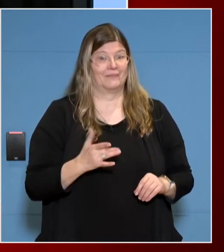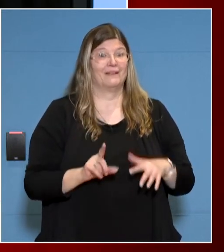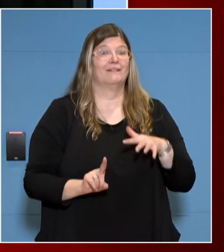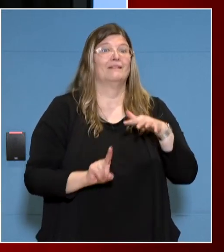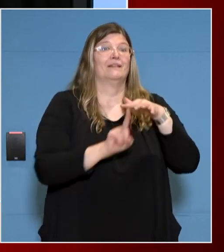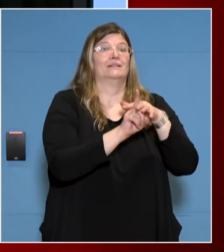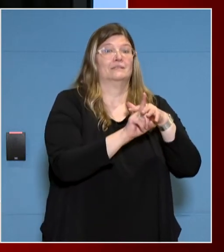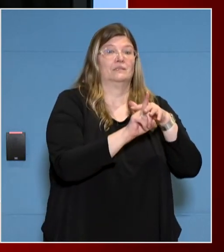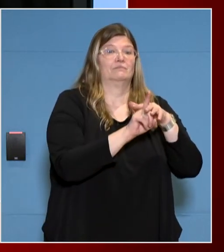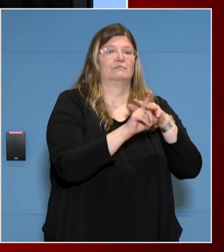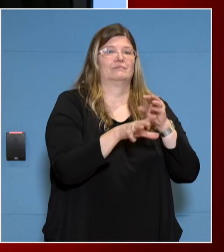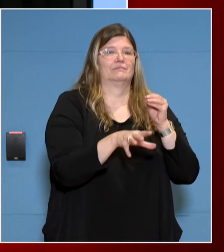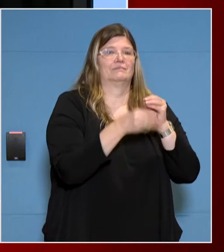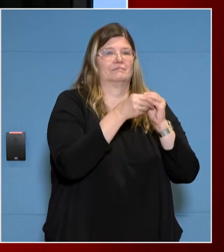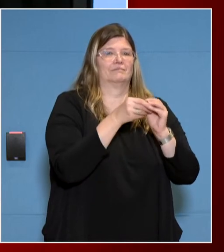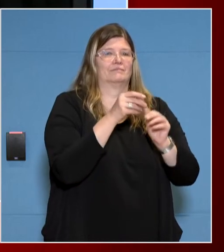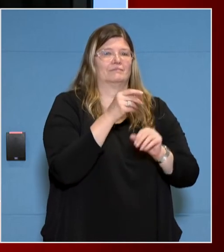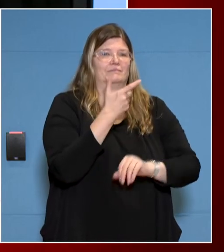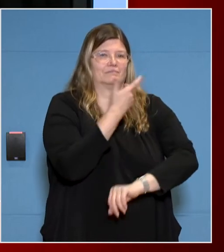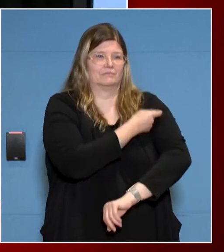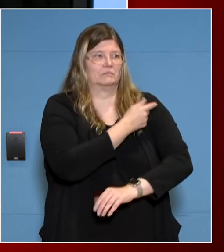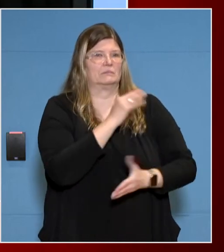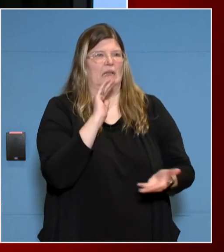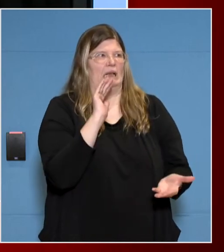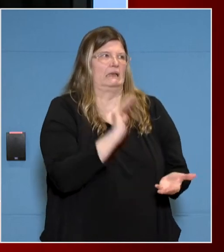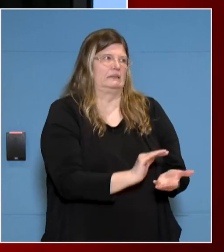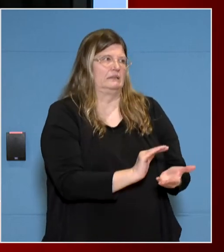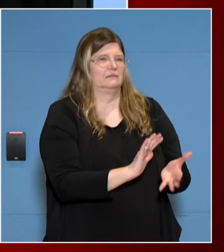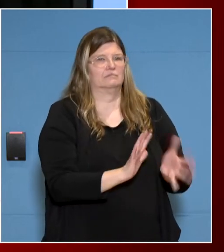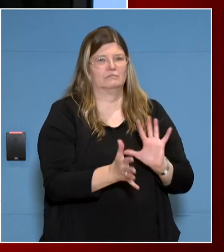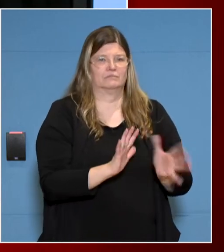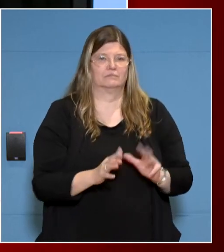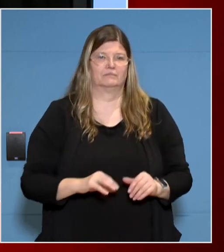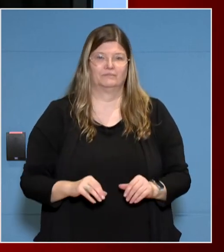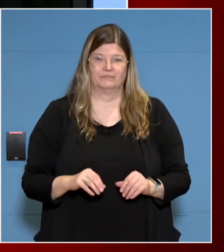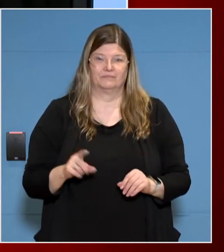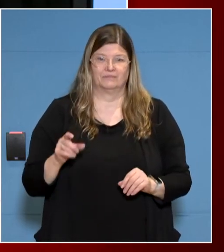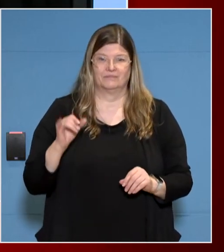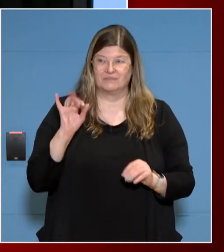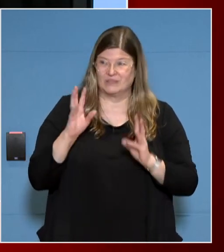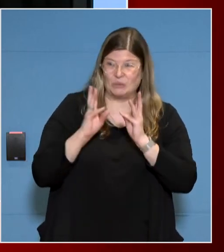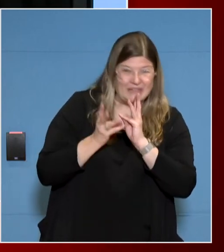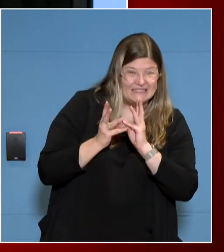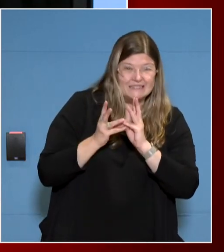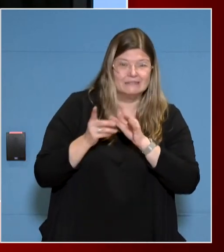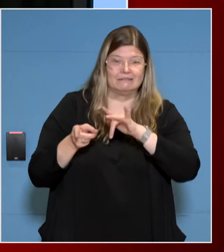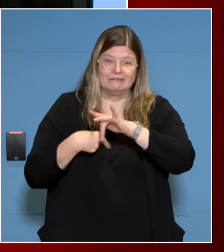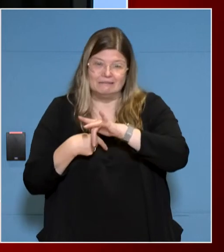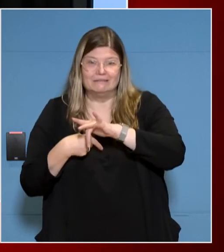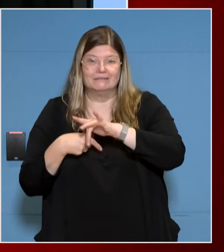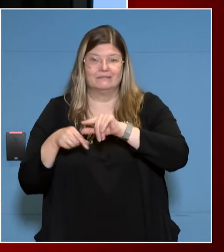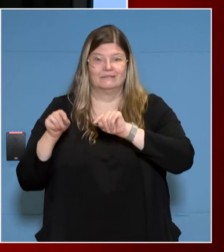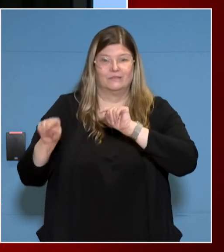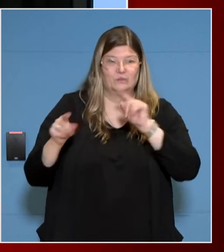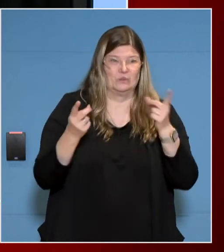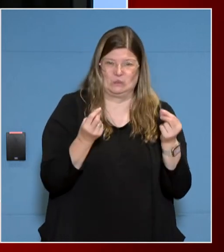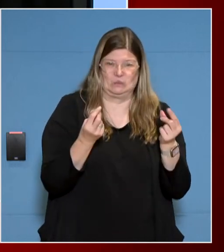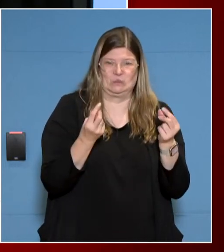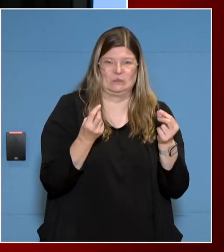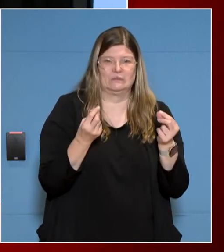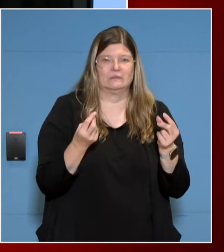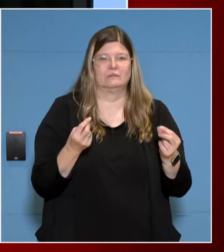is markedly decreased. Now, in the event that there is inclement weather, what all of those facilities have done, and speaking to one of